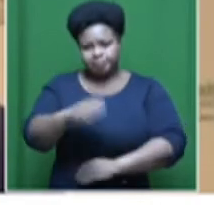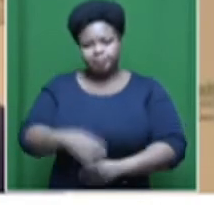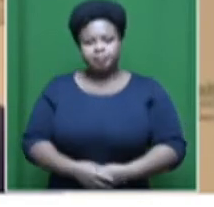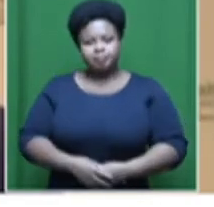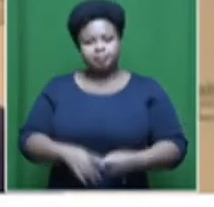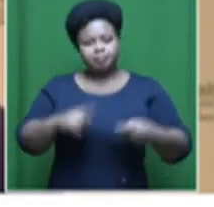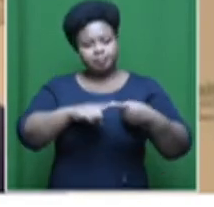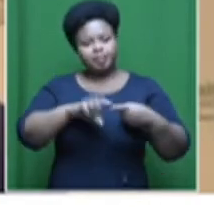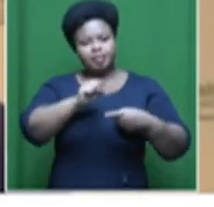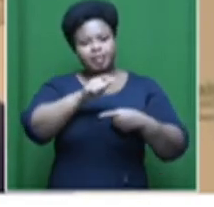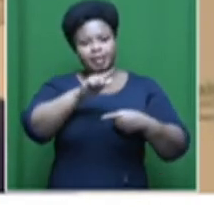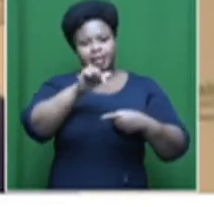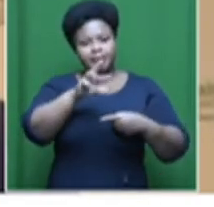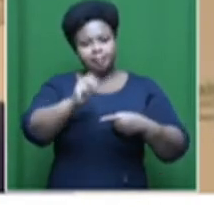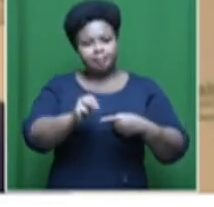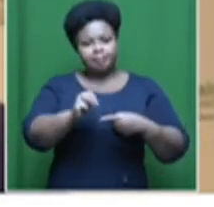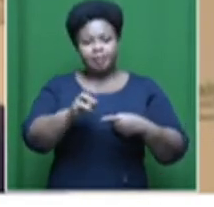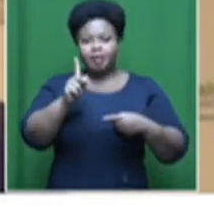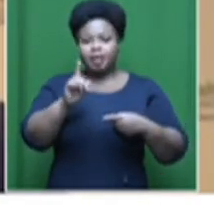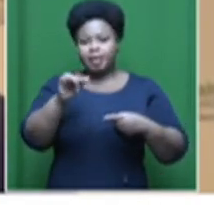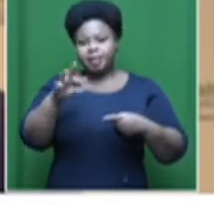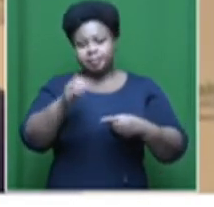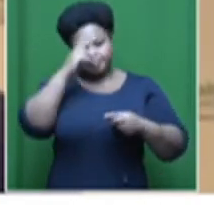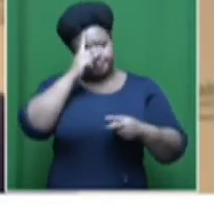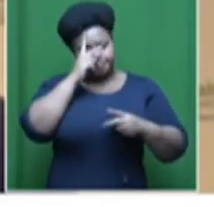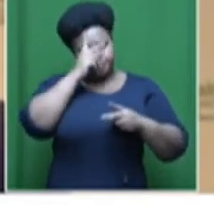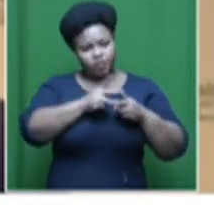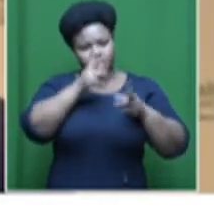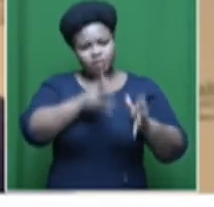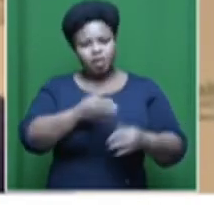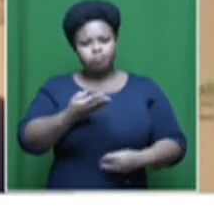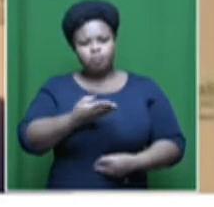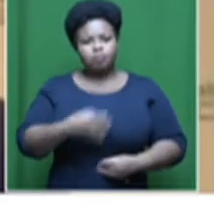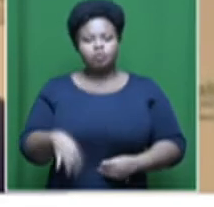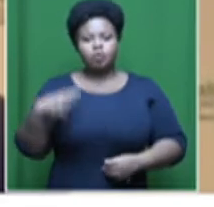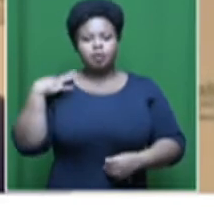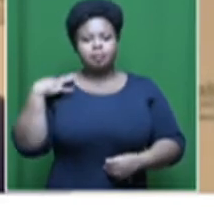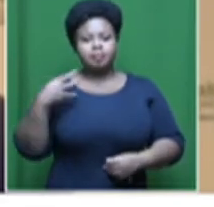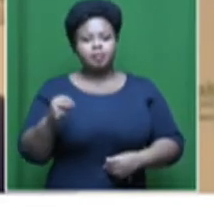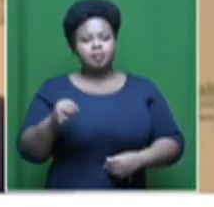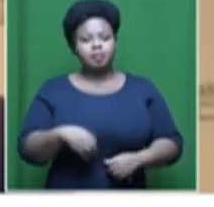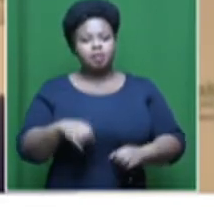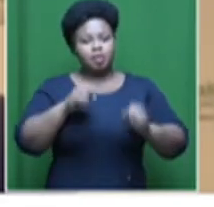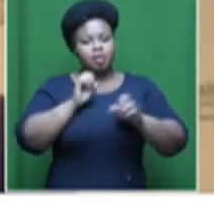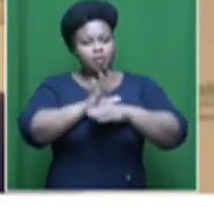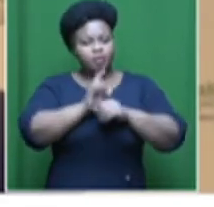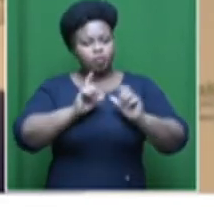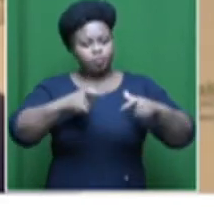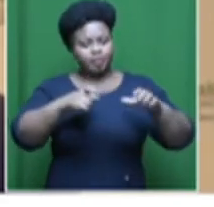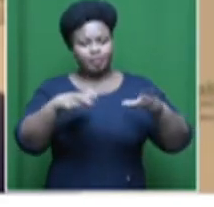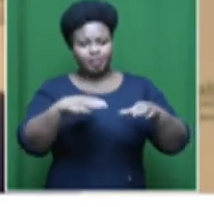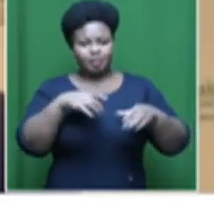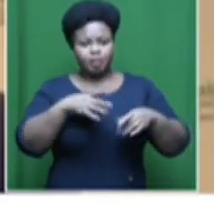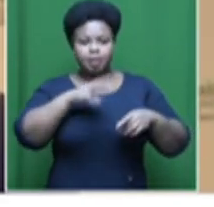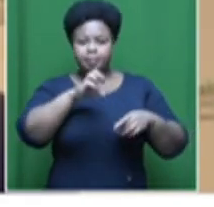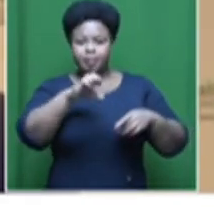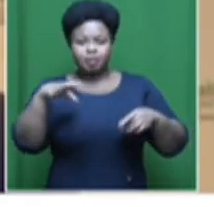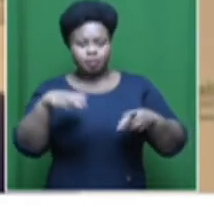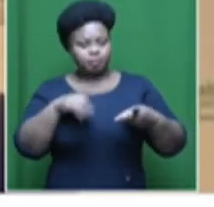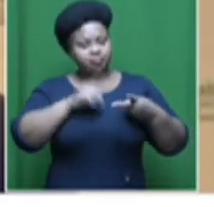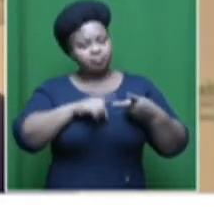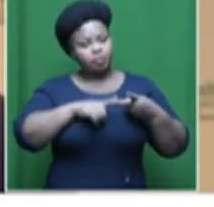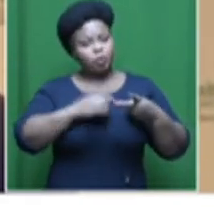Professor Salim Abdul Karim, the chairperson of Ministerial Advisory Committee on COVID, and the chairperson,